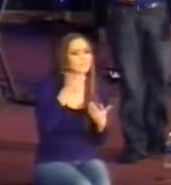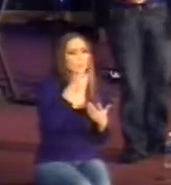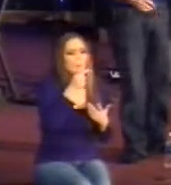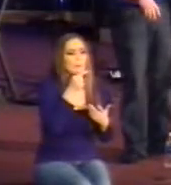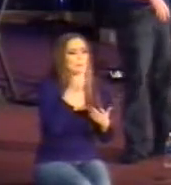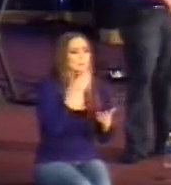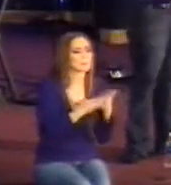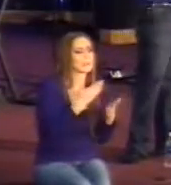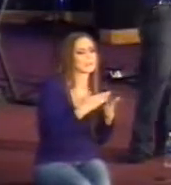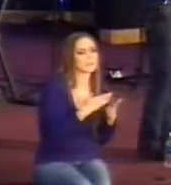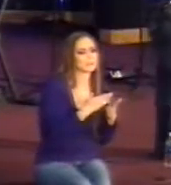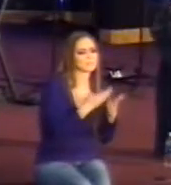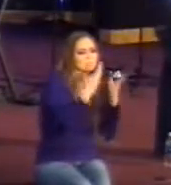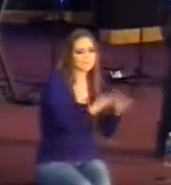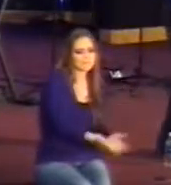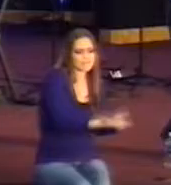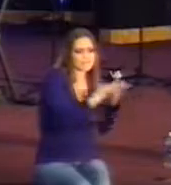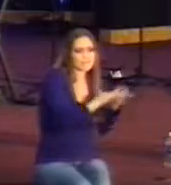job.